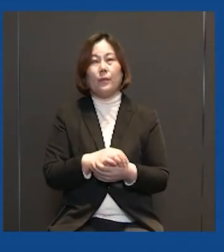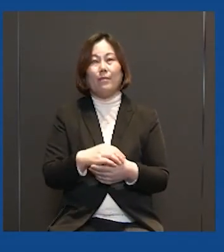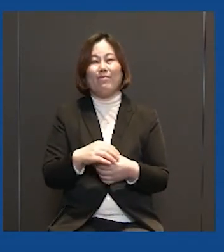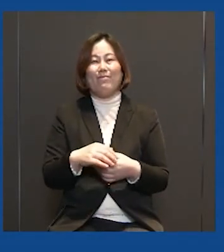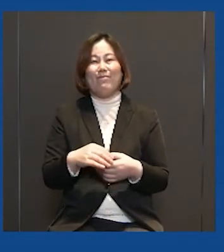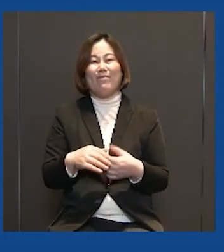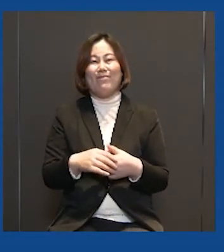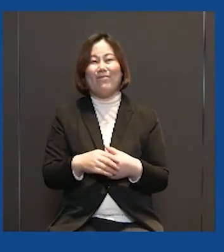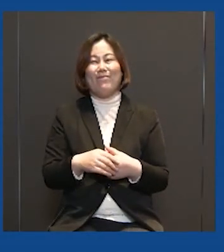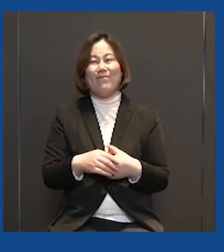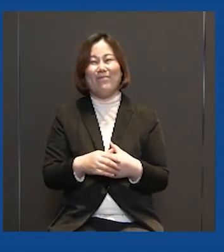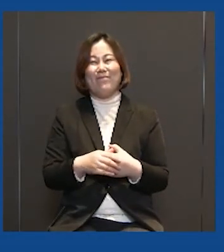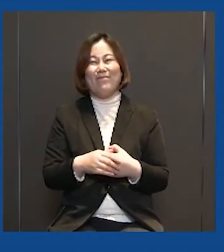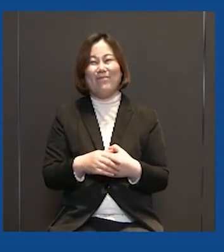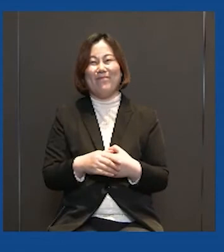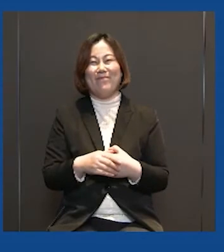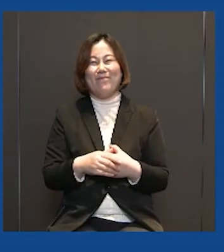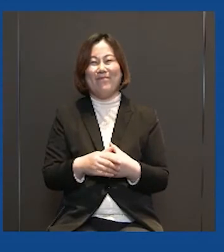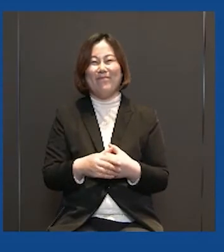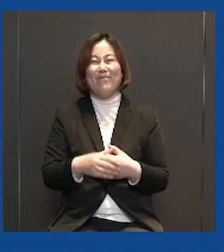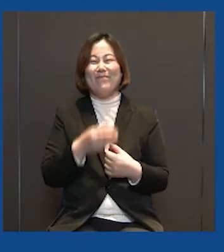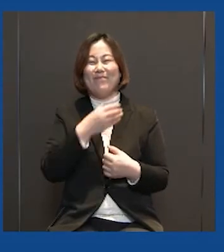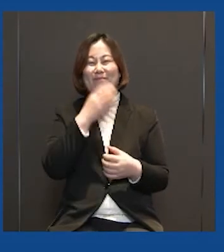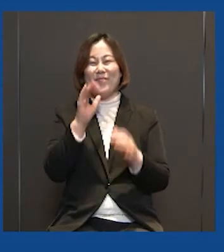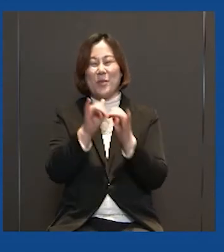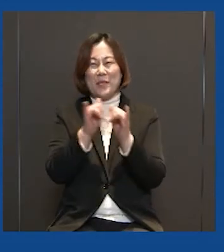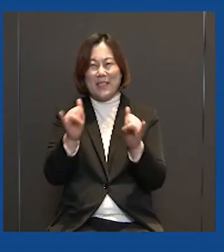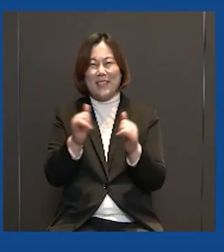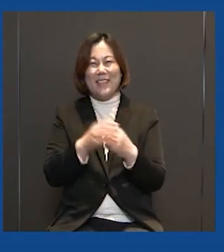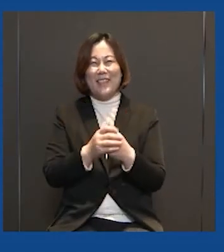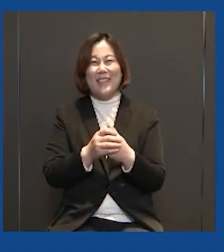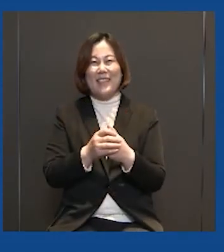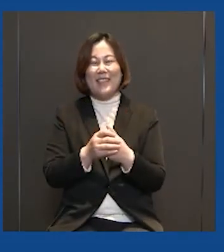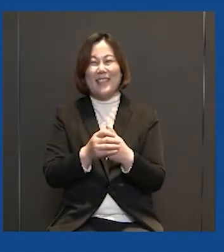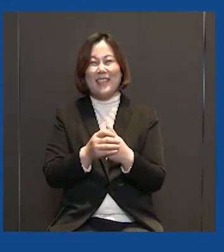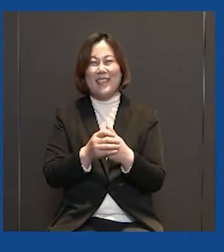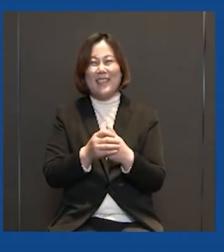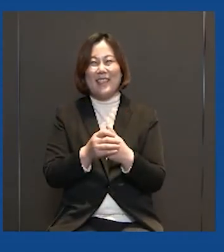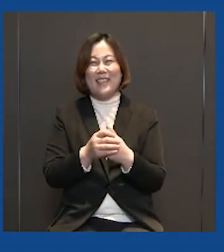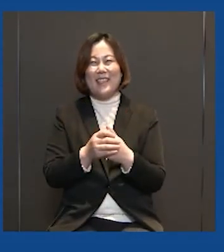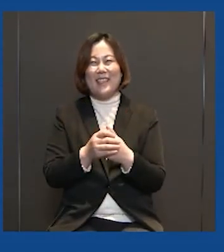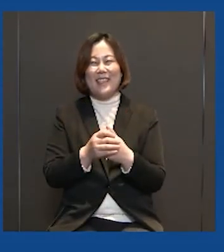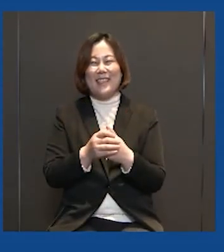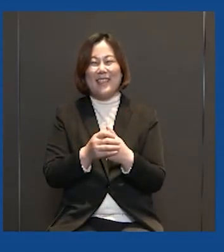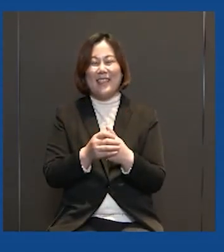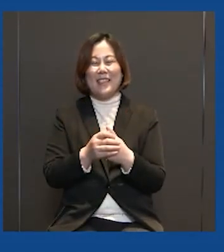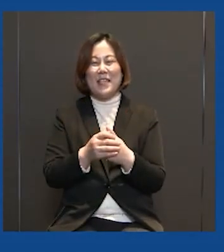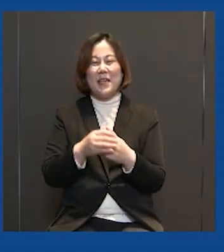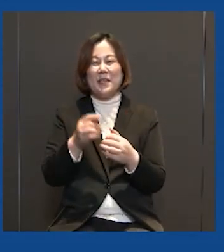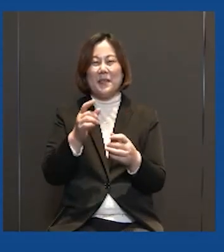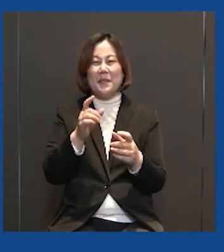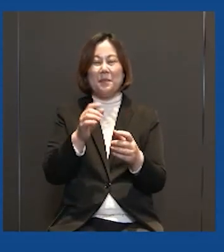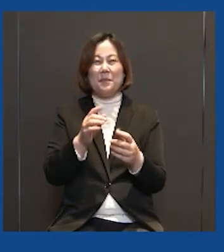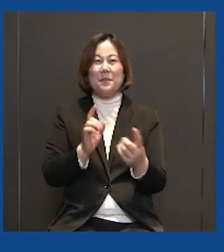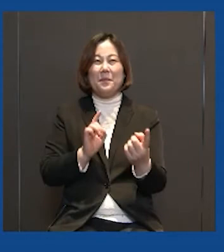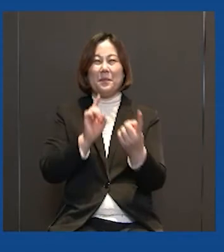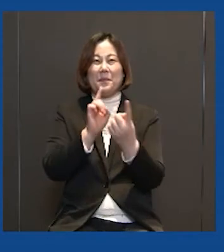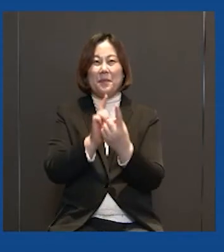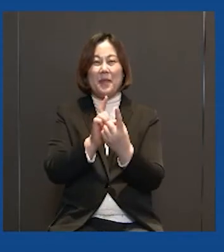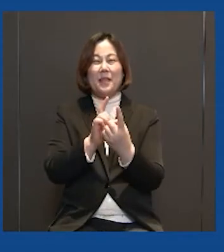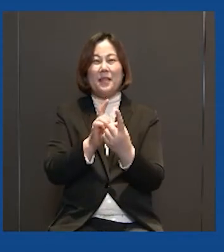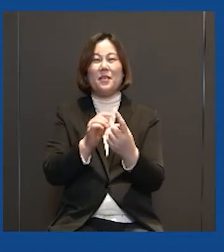are disproportionately affected. But we also have, apologies for the dog, I don't know how to make him shut